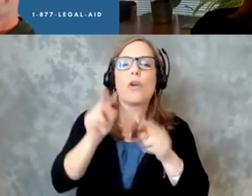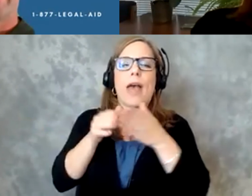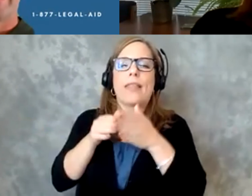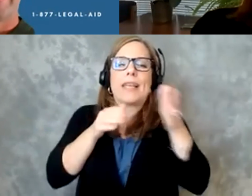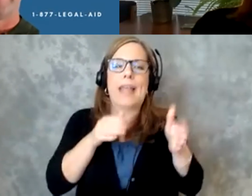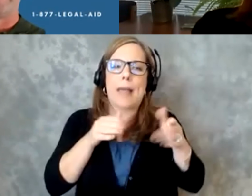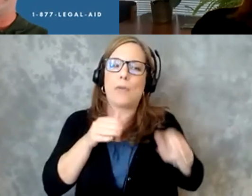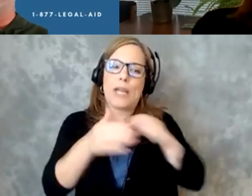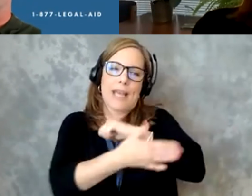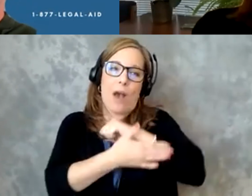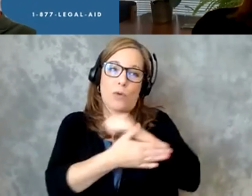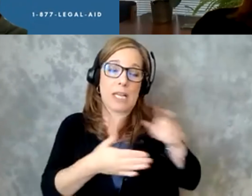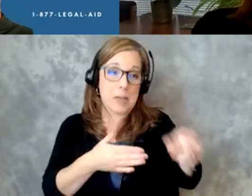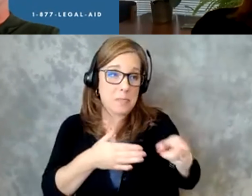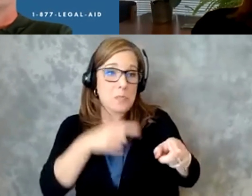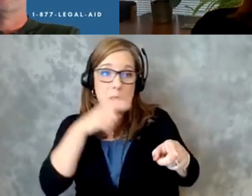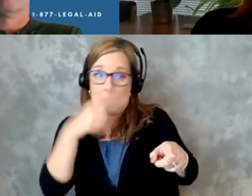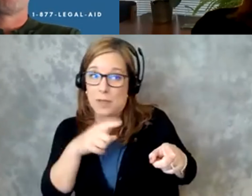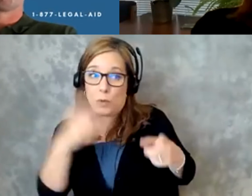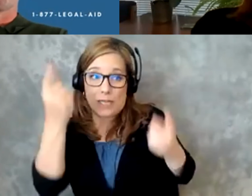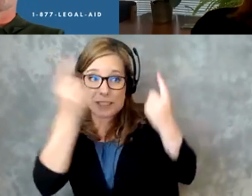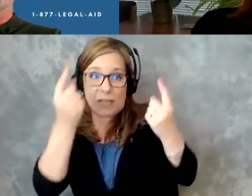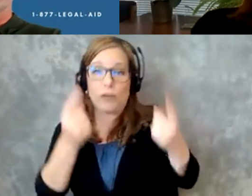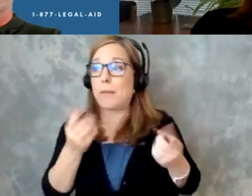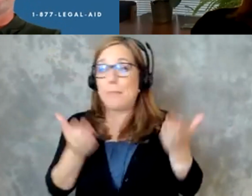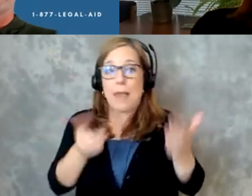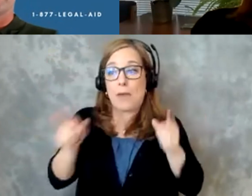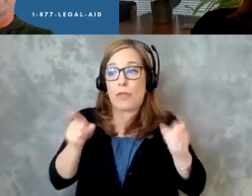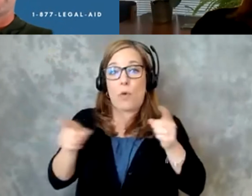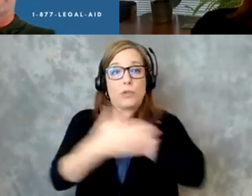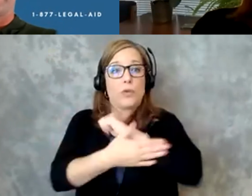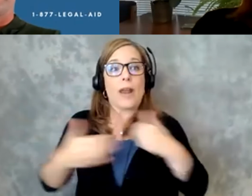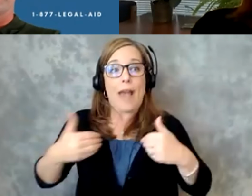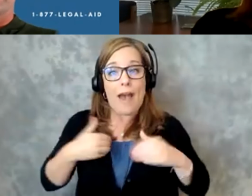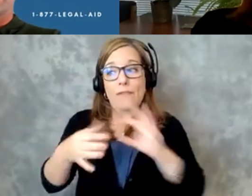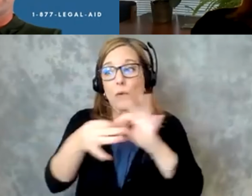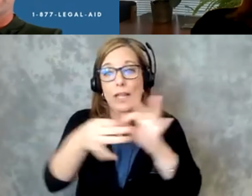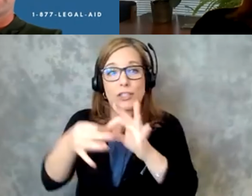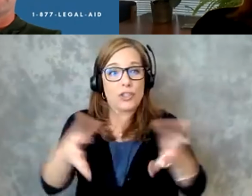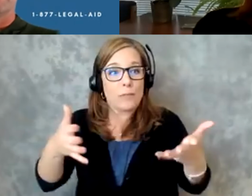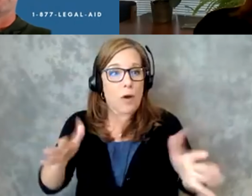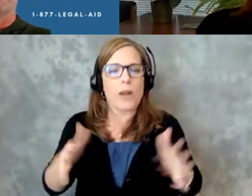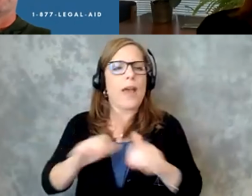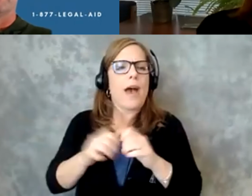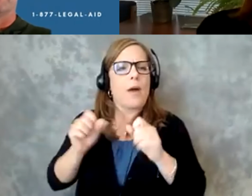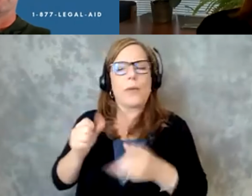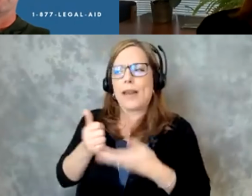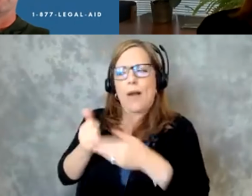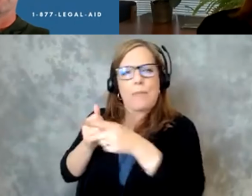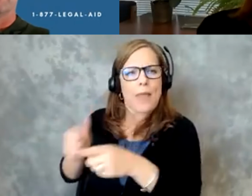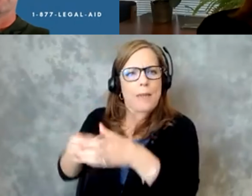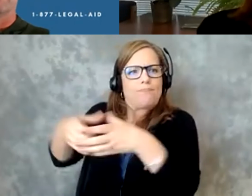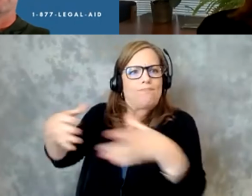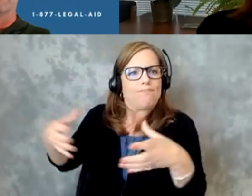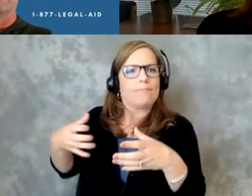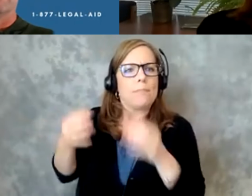you consider, is there a relationship already there? How can we help you increase capacity? And then, as well as